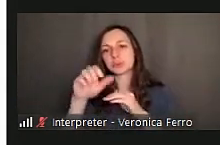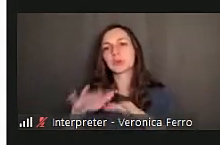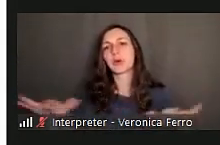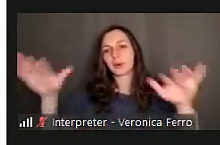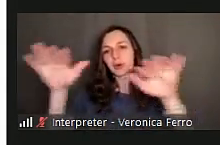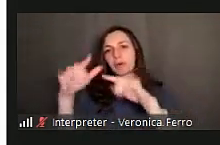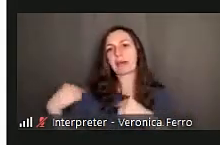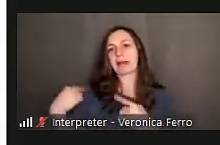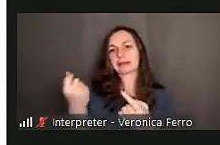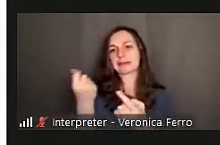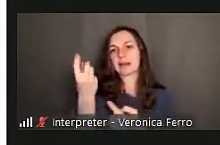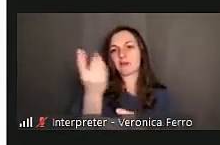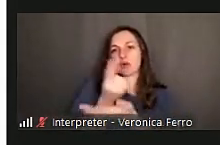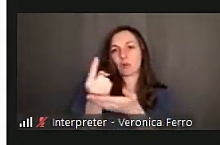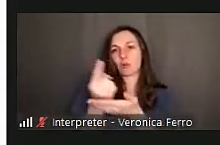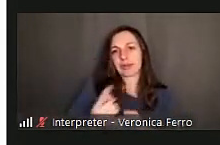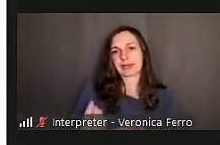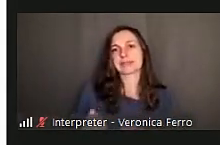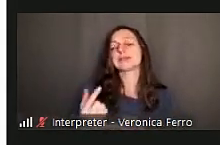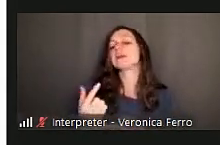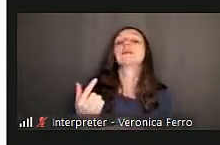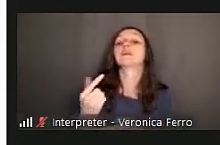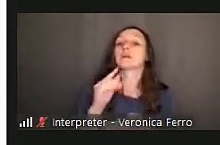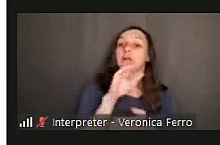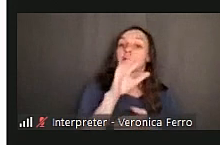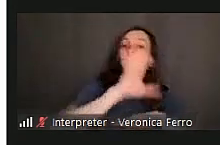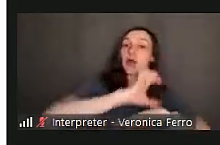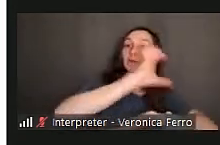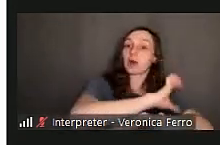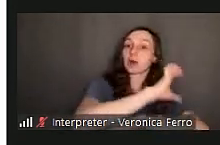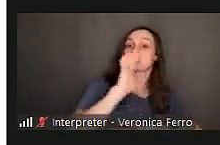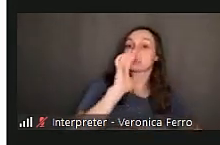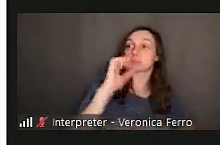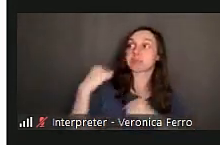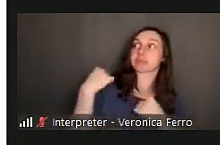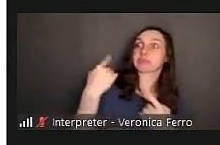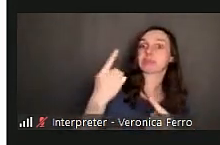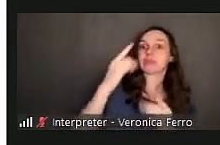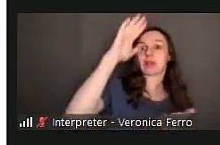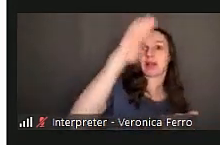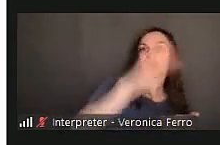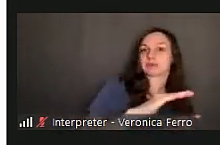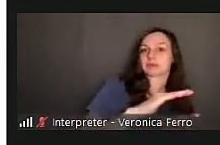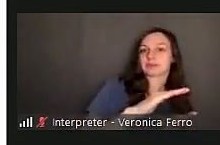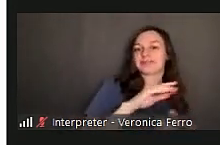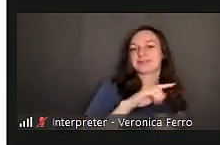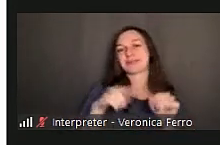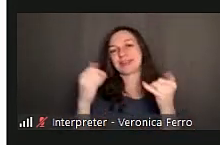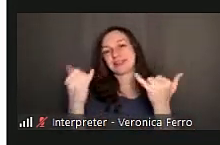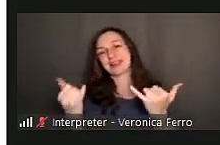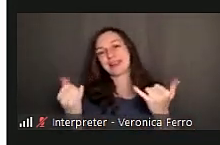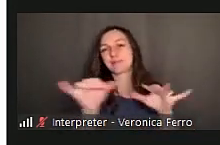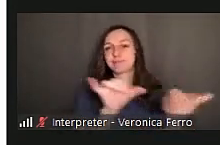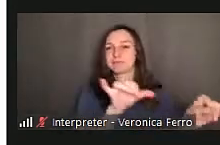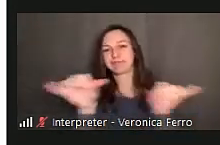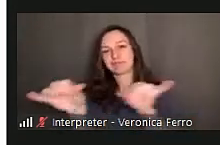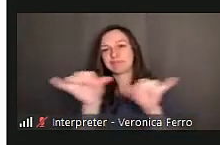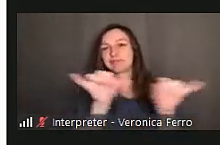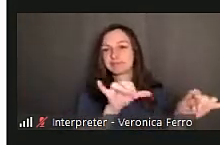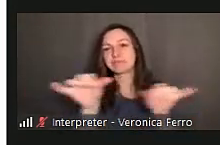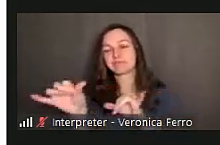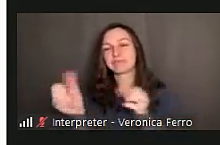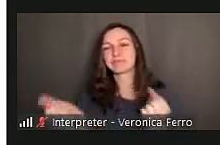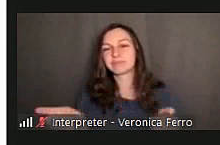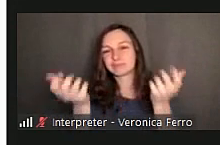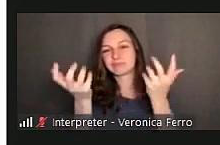several weeks, really months, the Colorado rates have been lower than US rates overall. But at this point, we're looking pretty similar